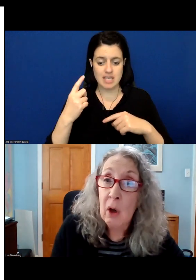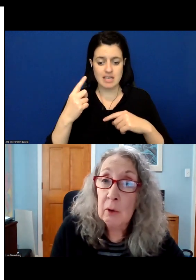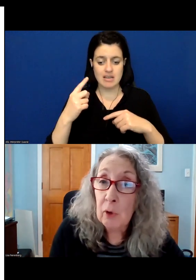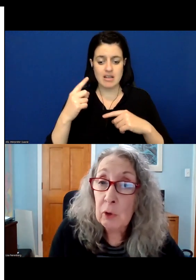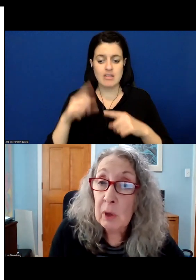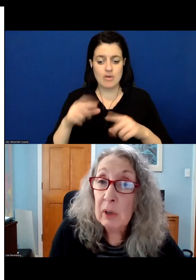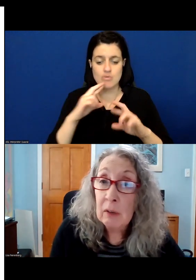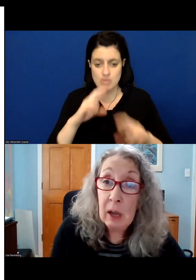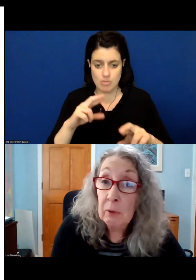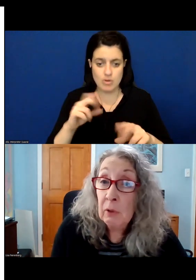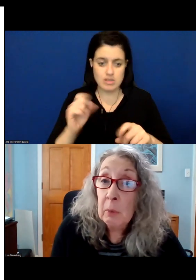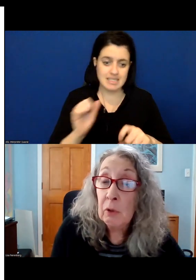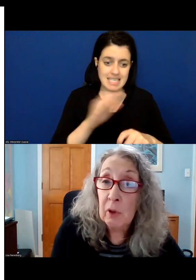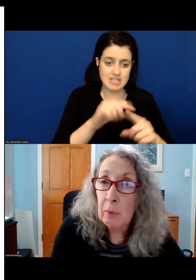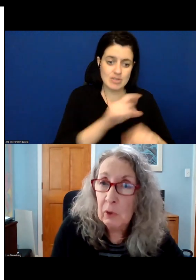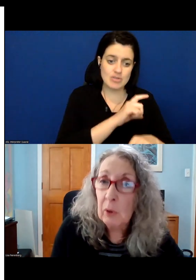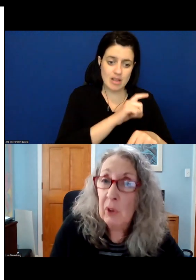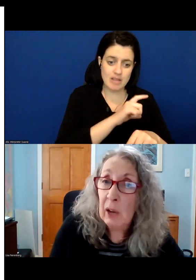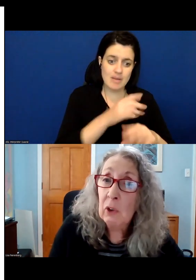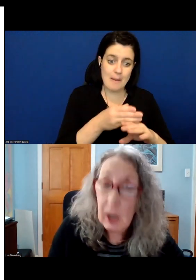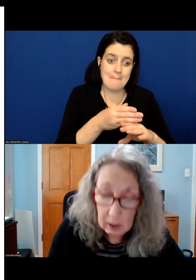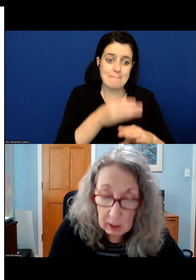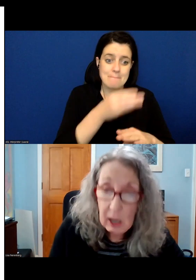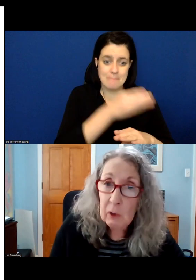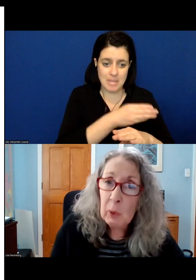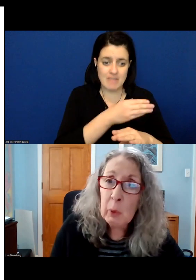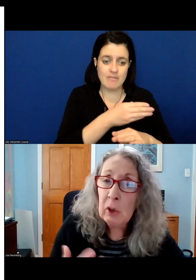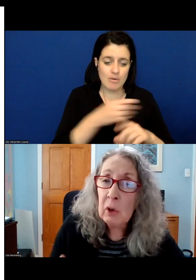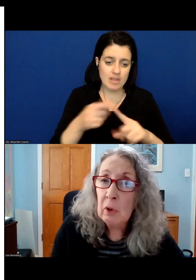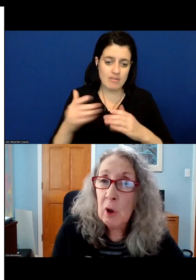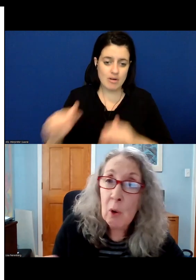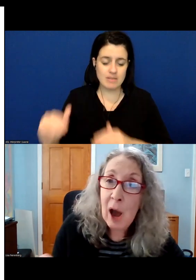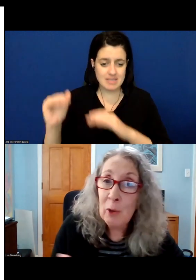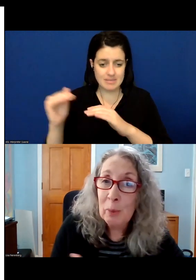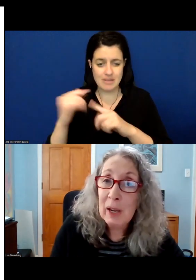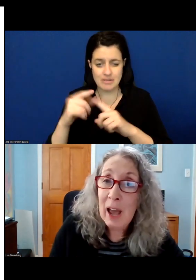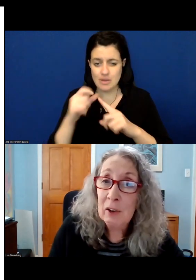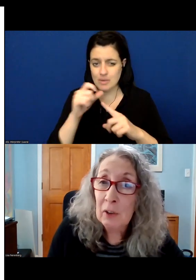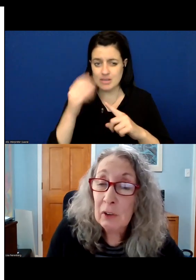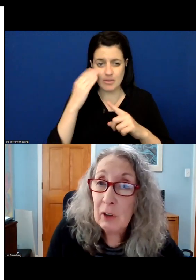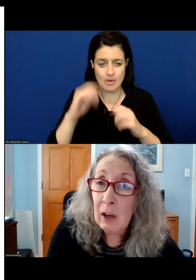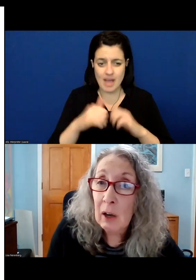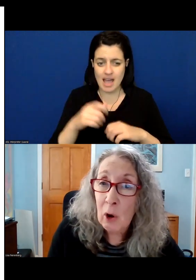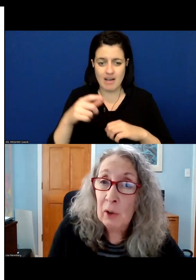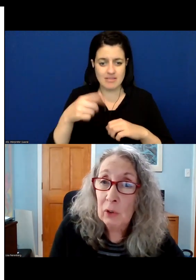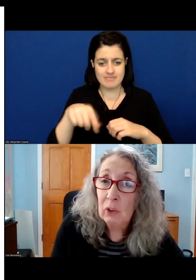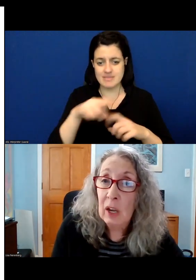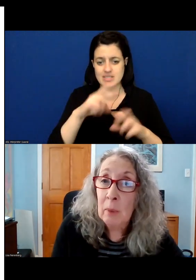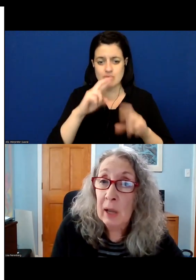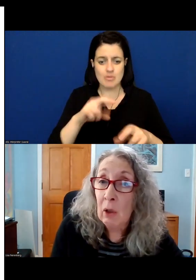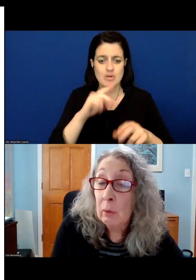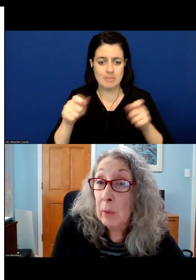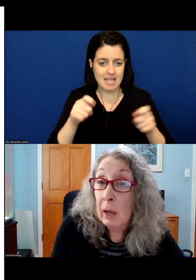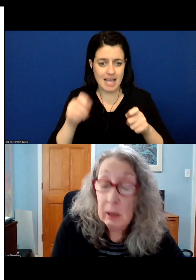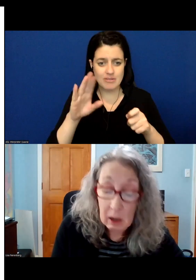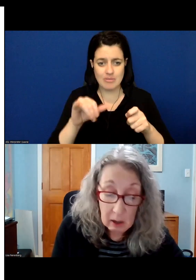go to law enforcement even before they've been substantiated. And so we really don't even know how they're being handled across the state